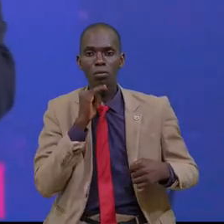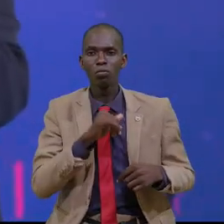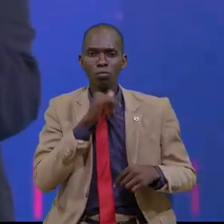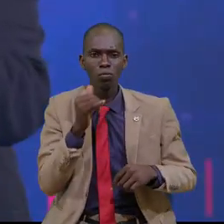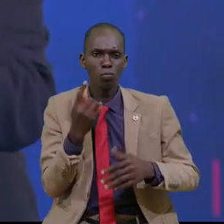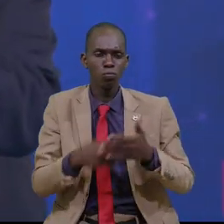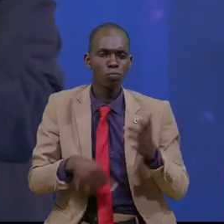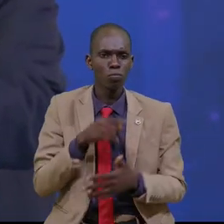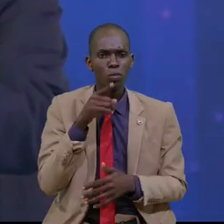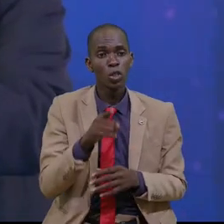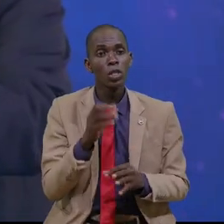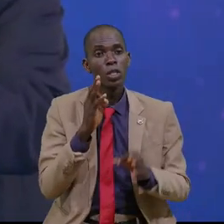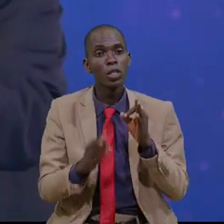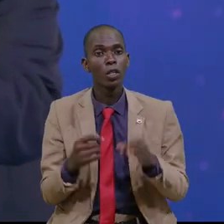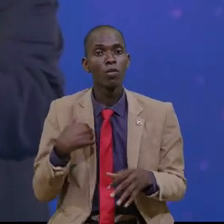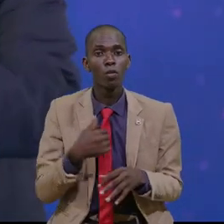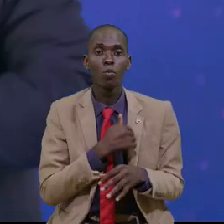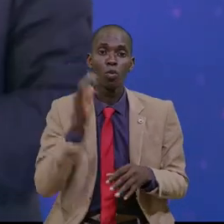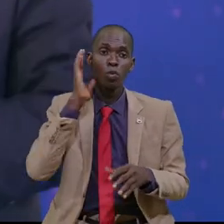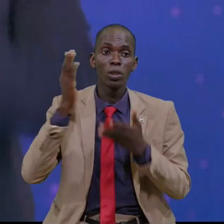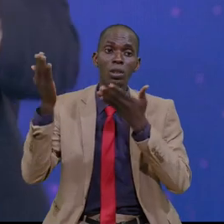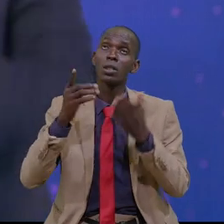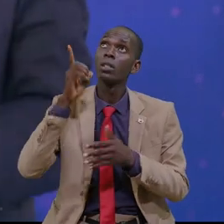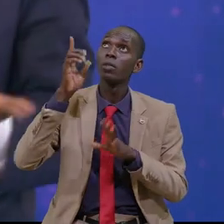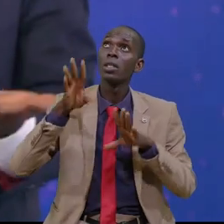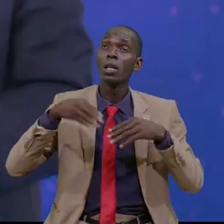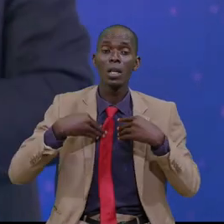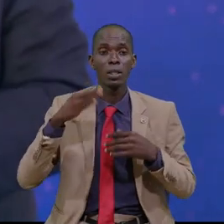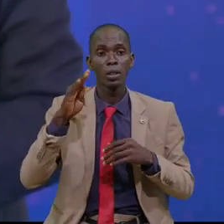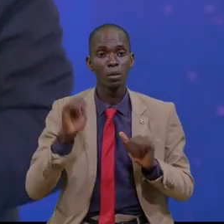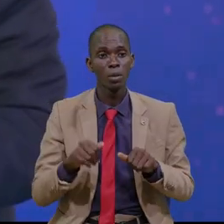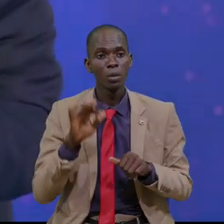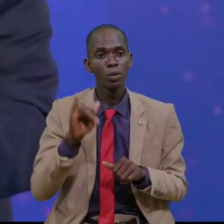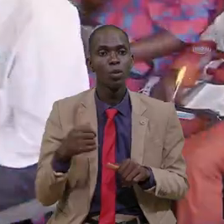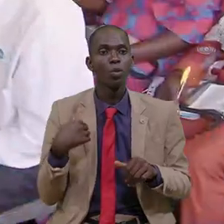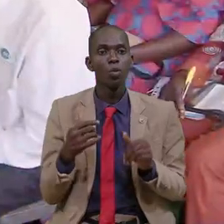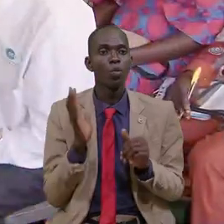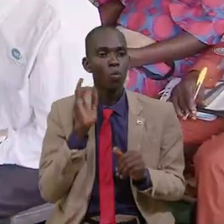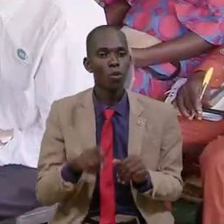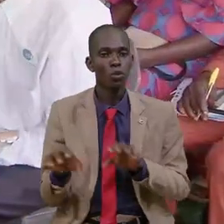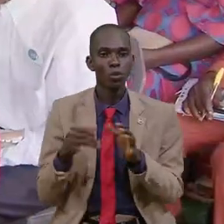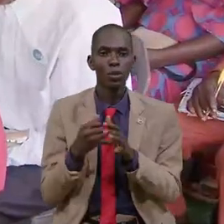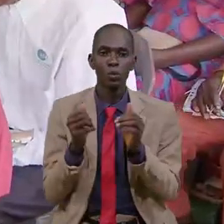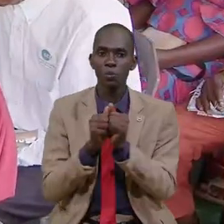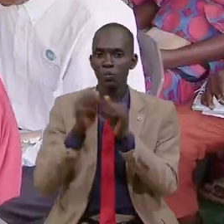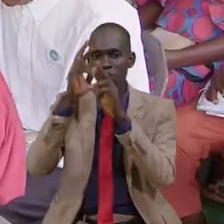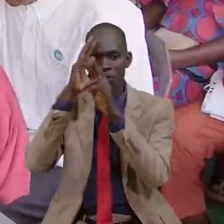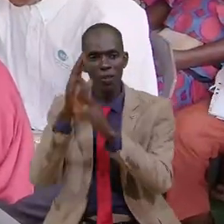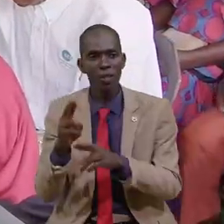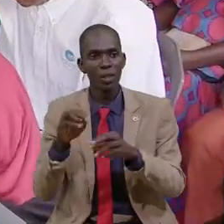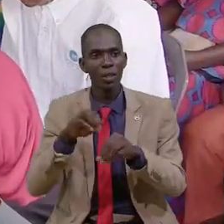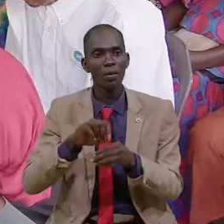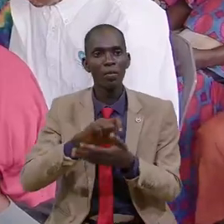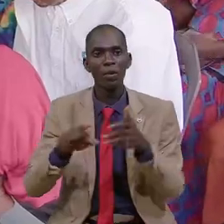acceptably, we come with reverence and godly fear. Verse 29, for our